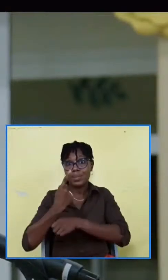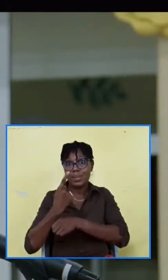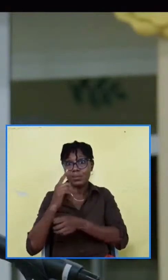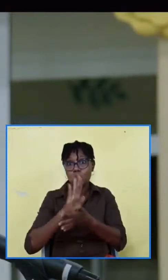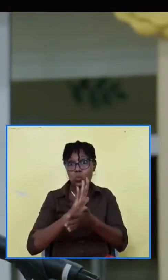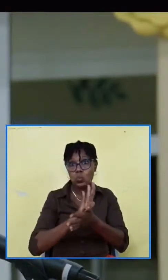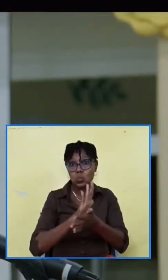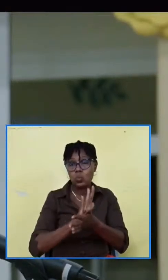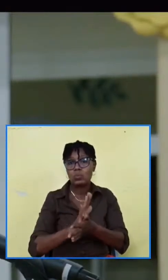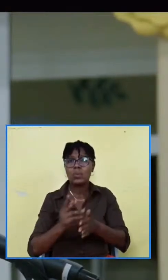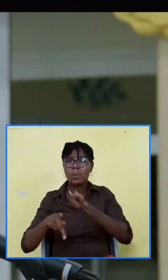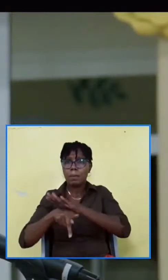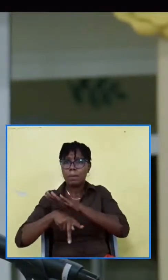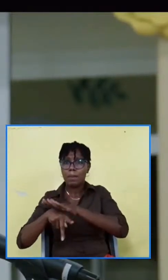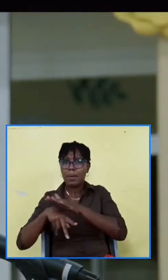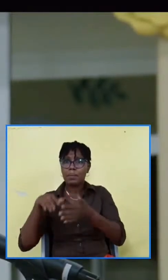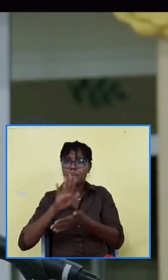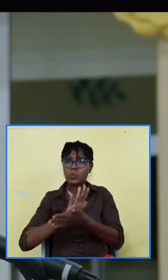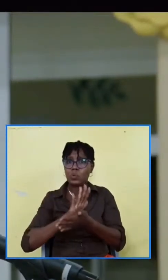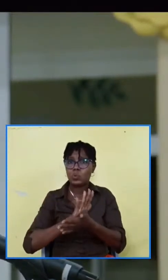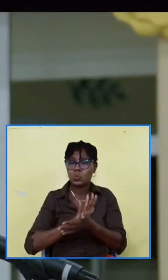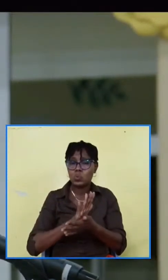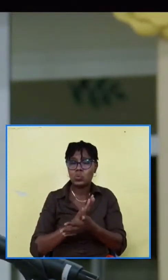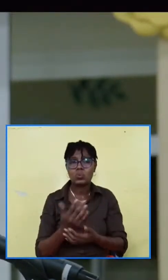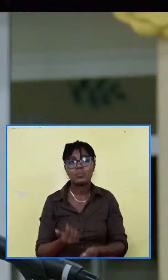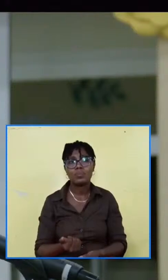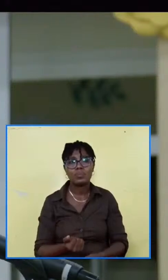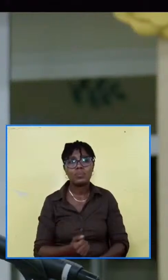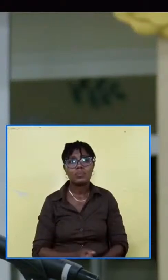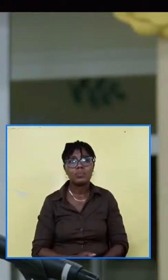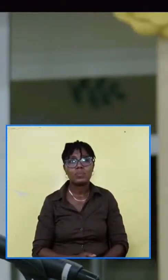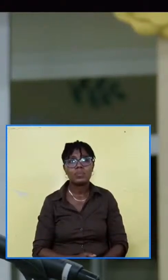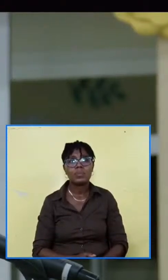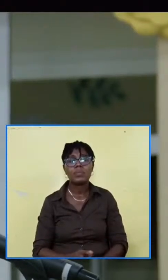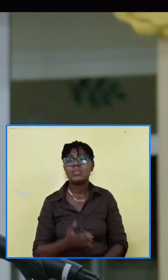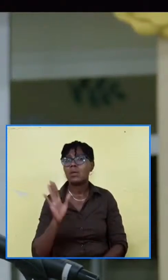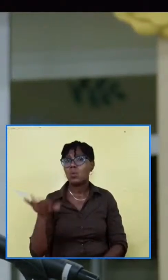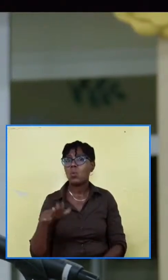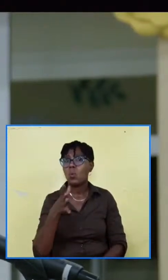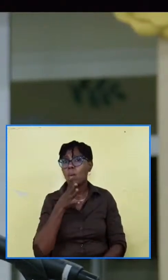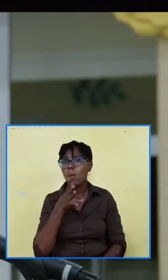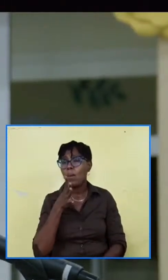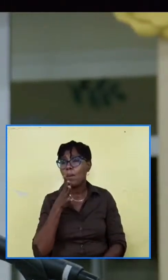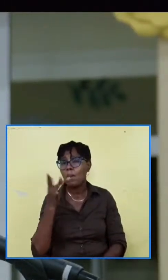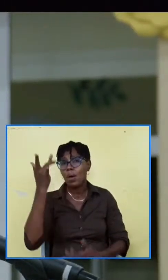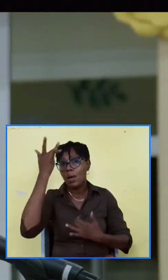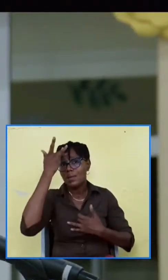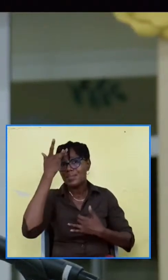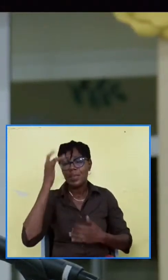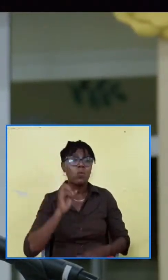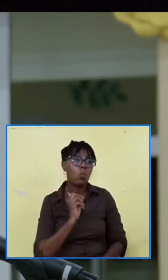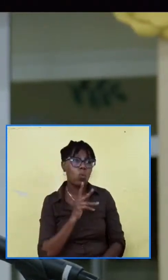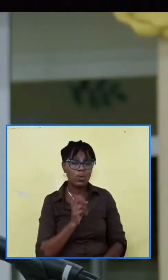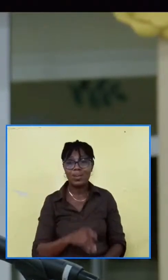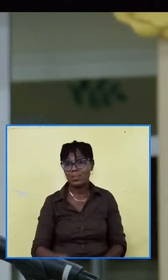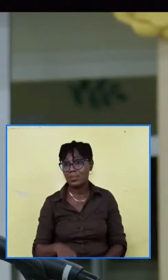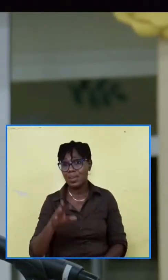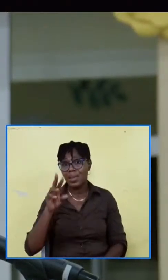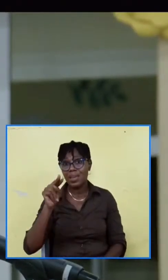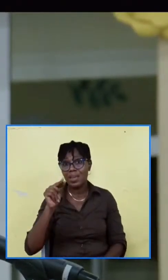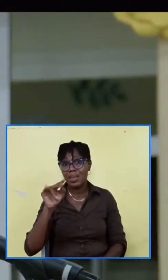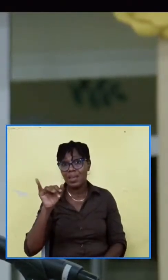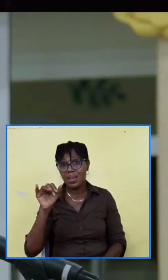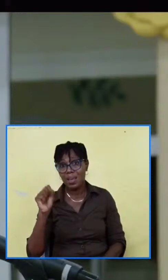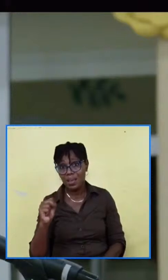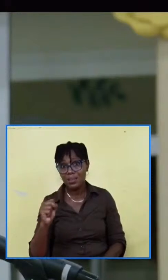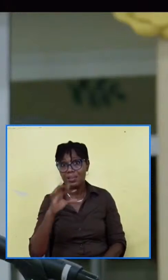simple as in primary school, ask once a year, okay, is your mom sick? Okay, do they get from NIS a sickness benefit? So just